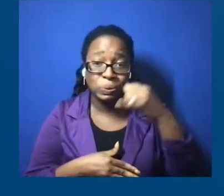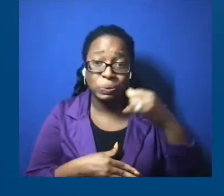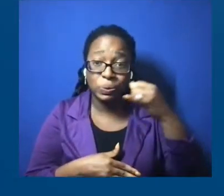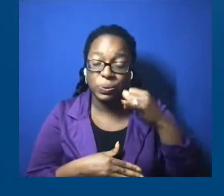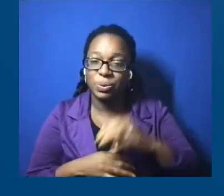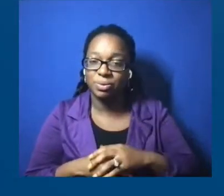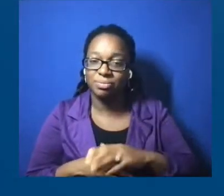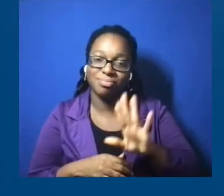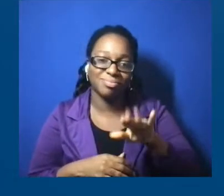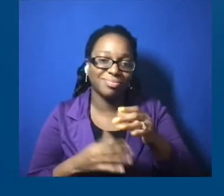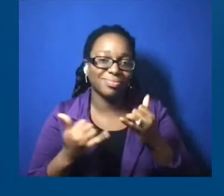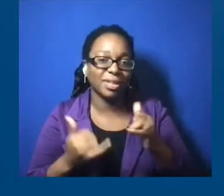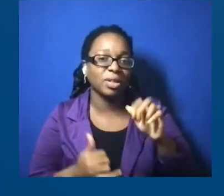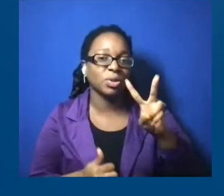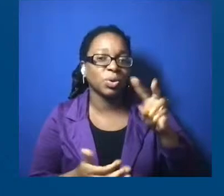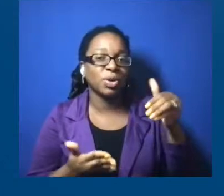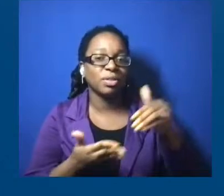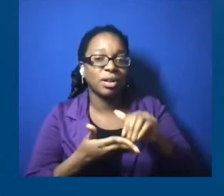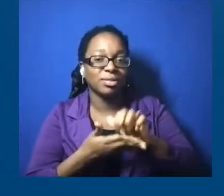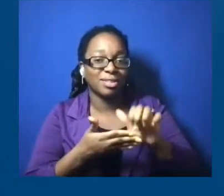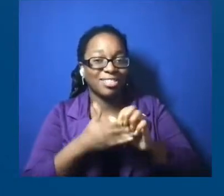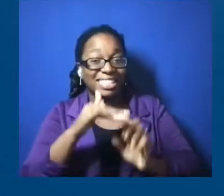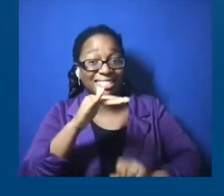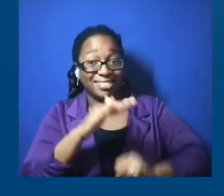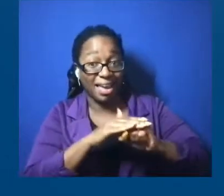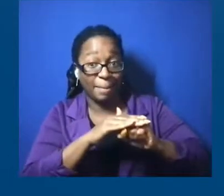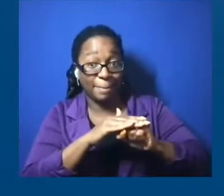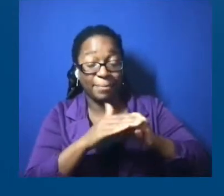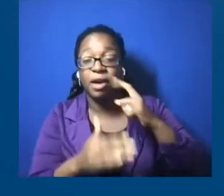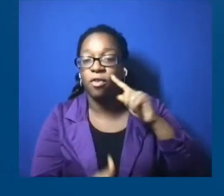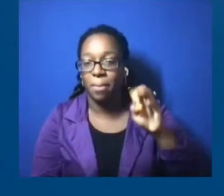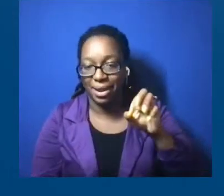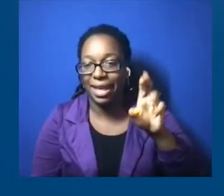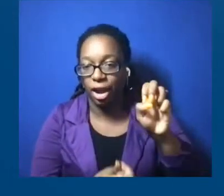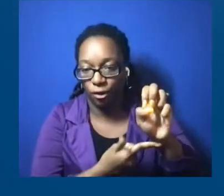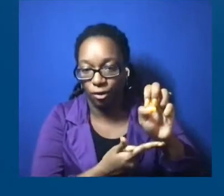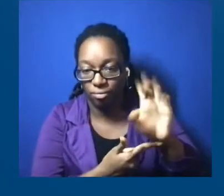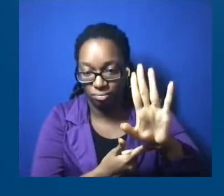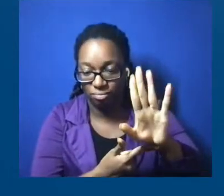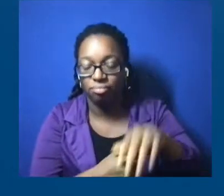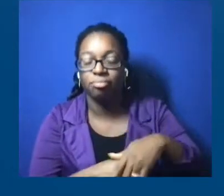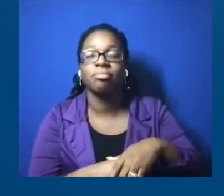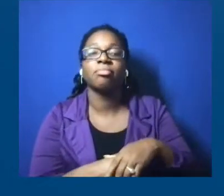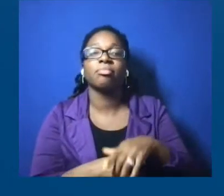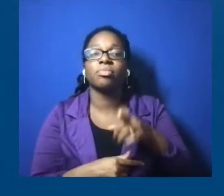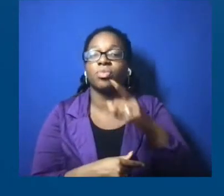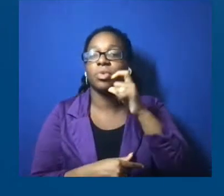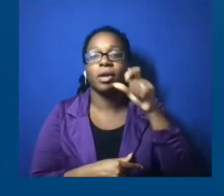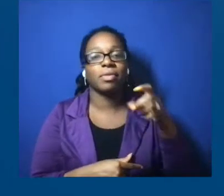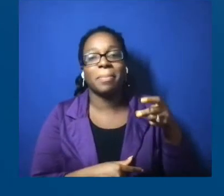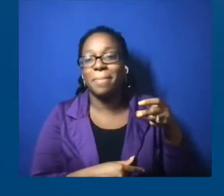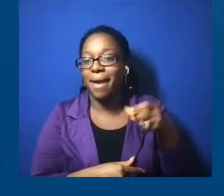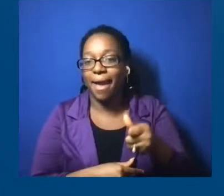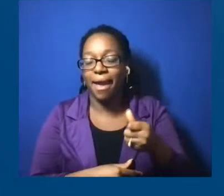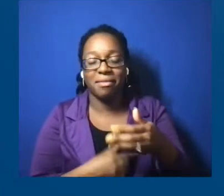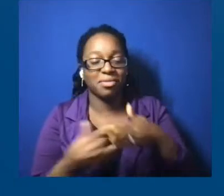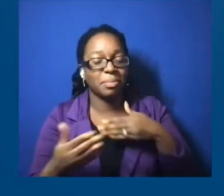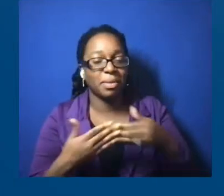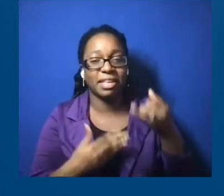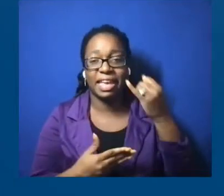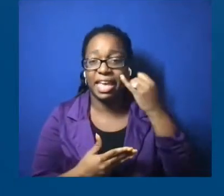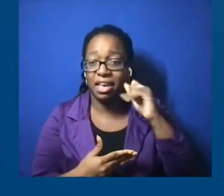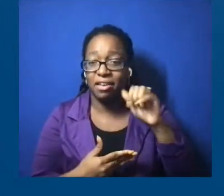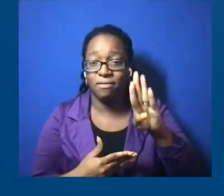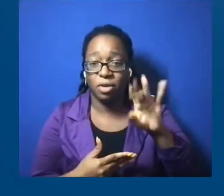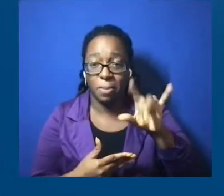placing a $2,000 cap. This is for Medicare. Anybody in Medicare? You're not going to ever have to pay, even if your bills are $20,000